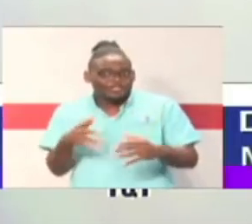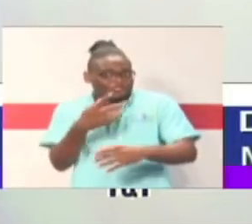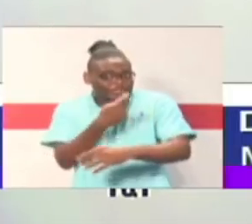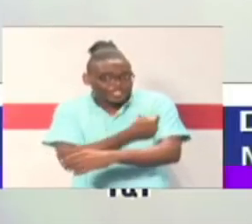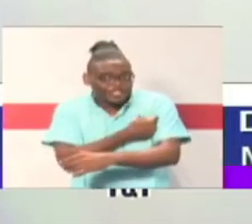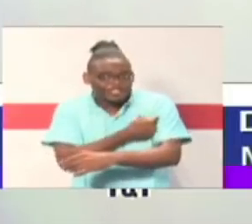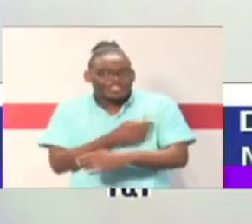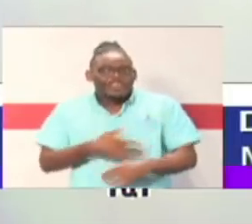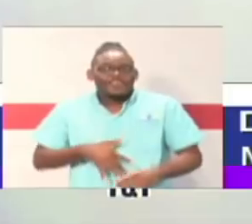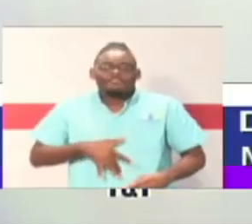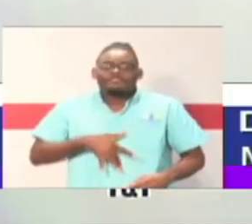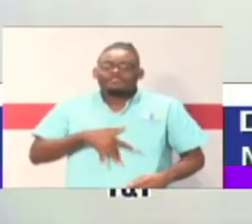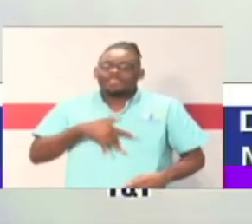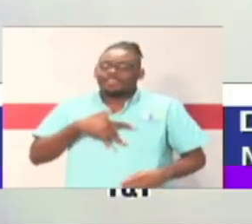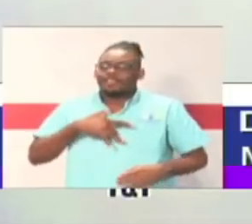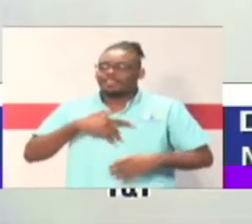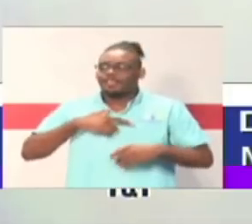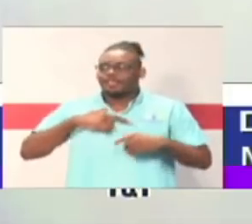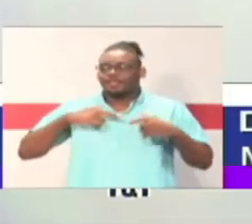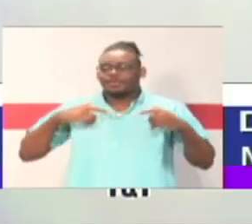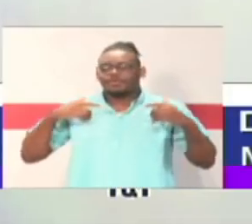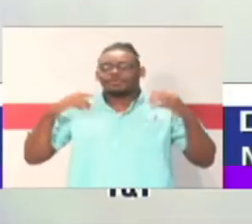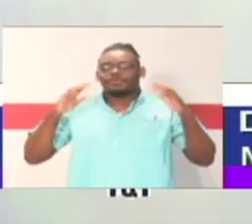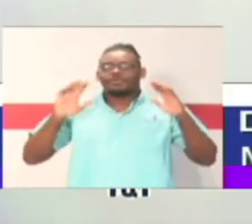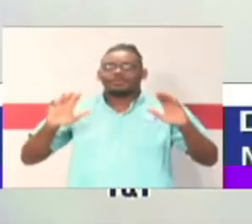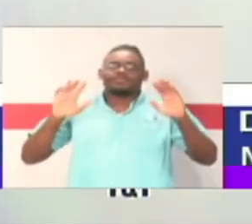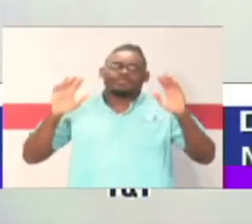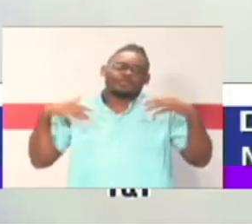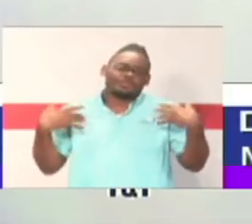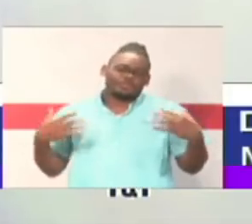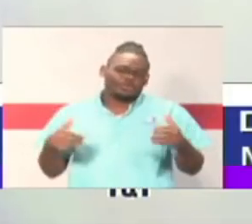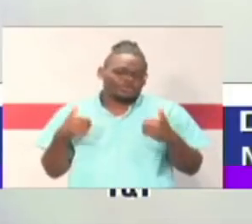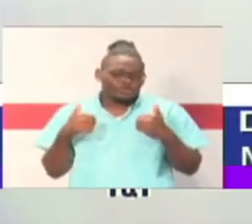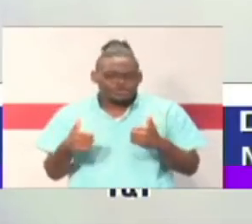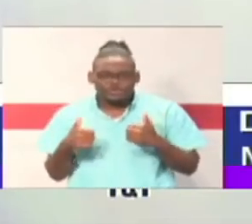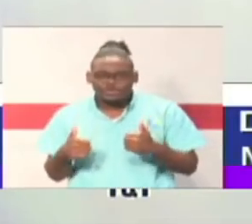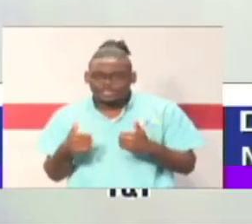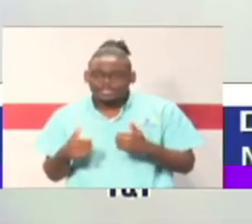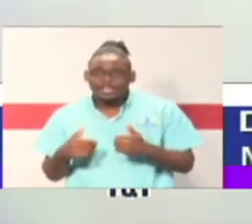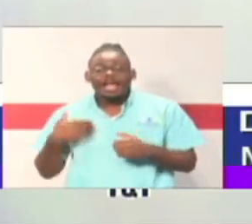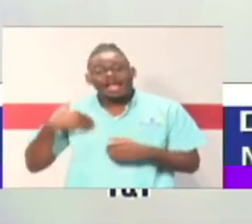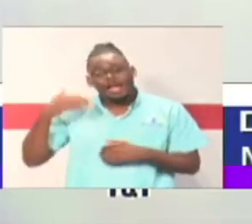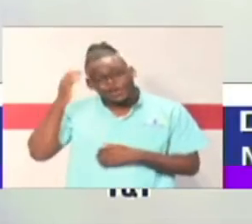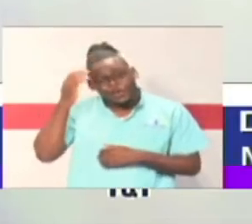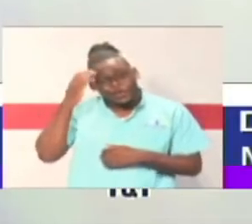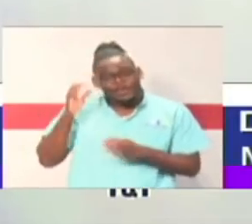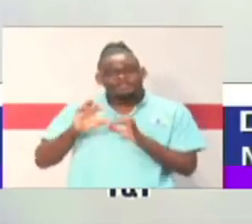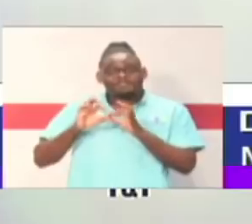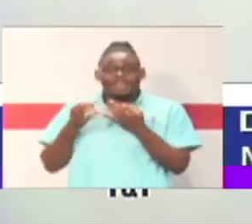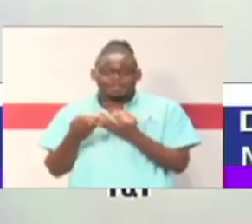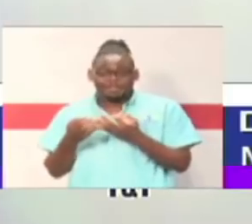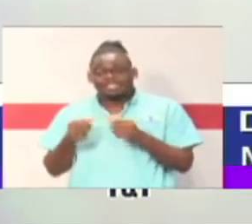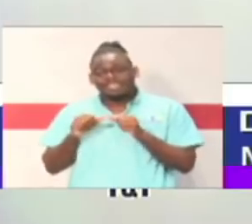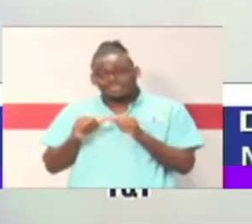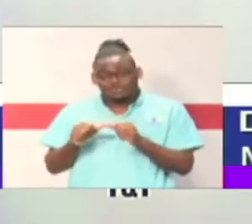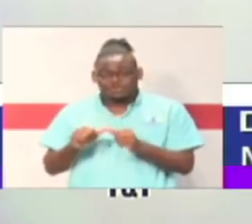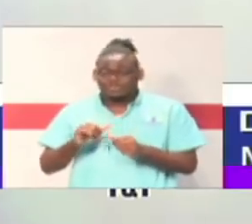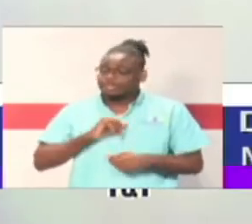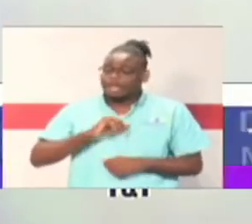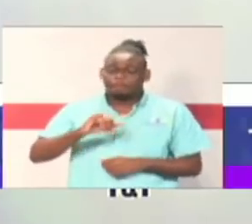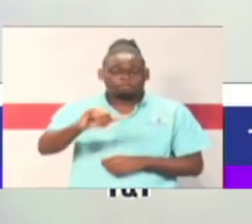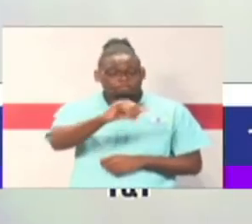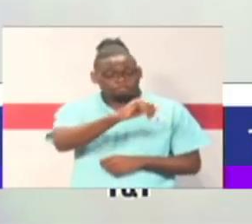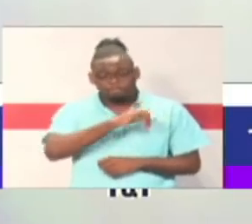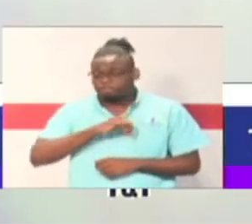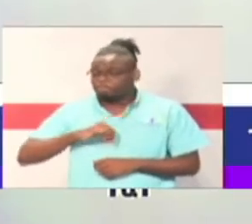know the rest of my family as well, like, felt that sense of relief. As I said, at least now I know if I do